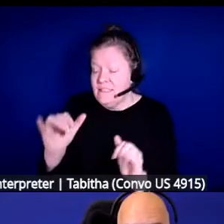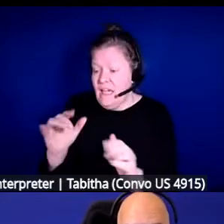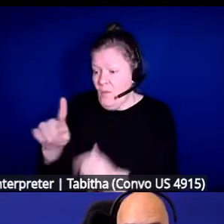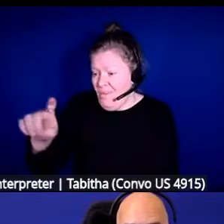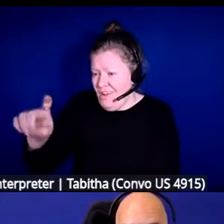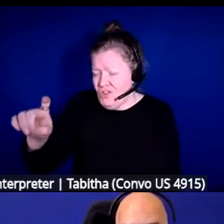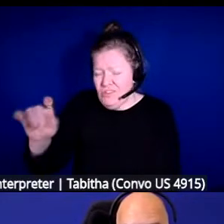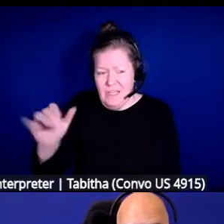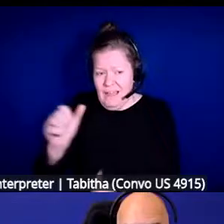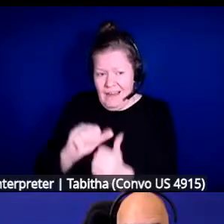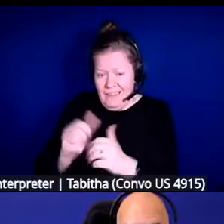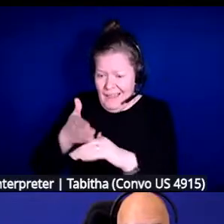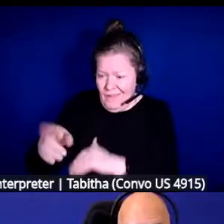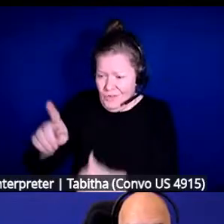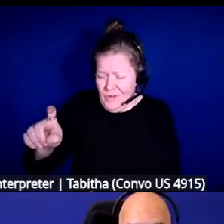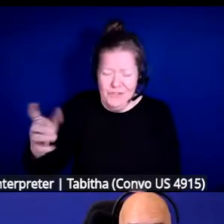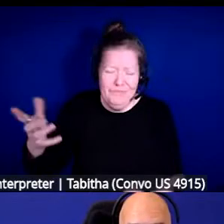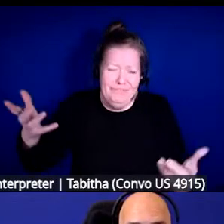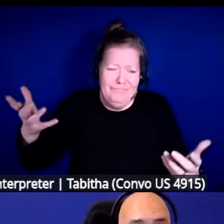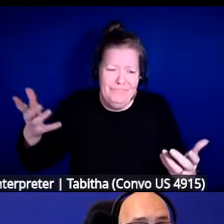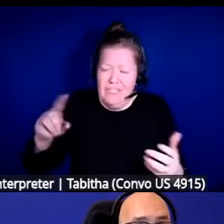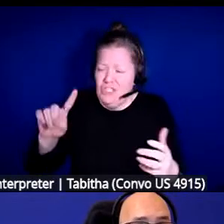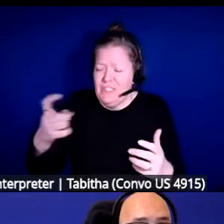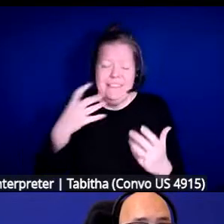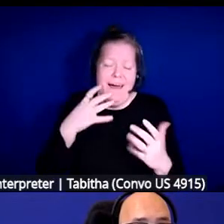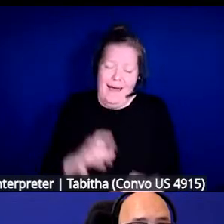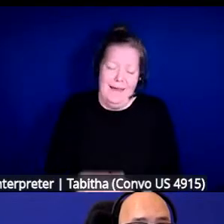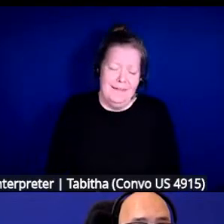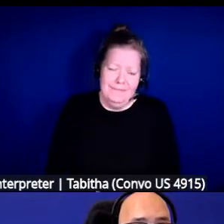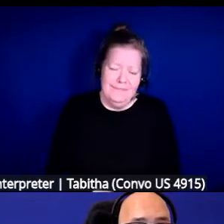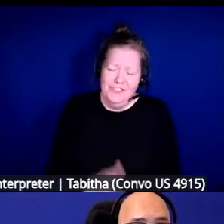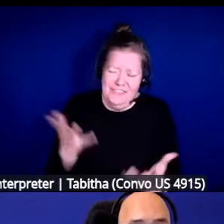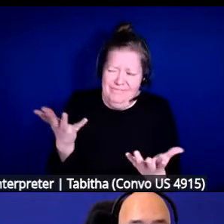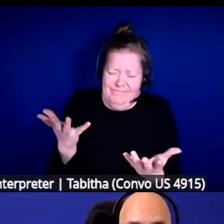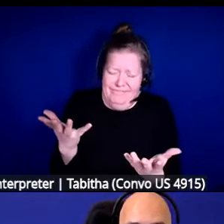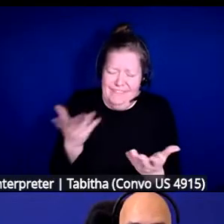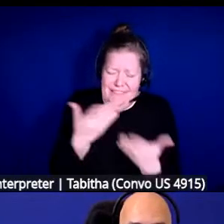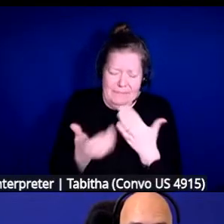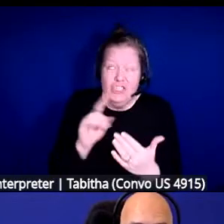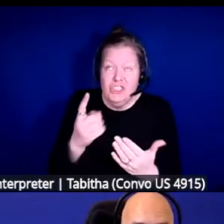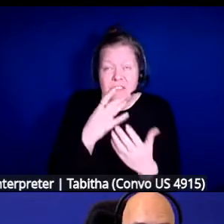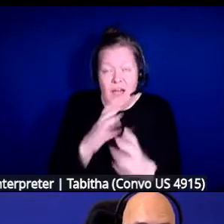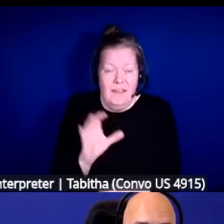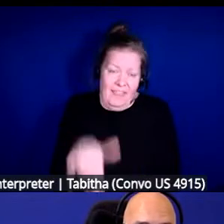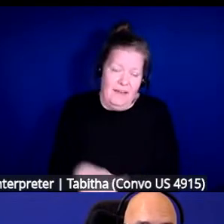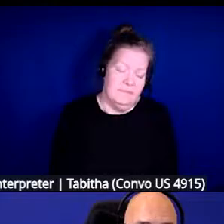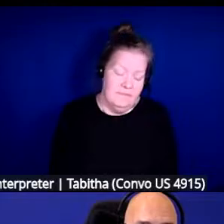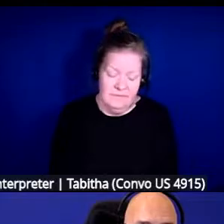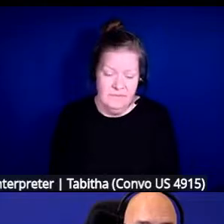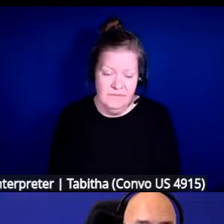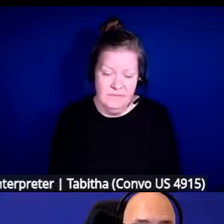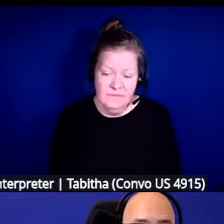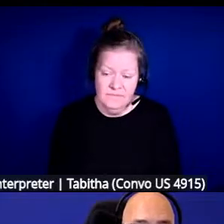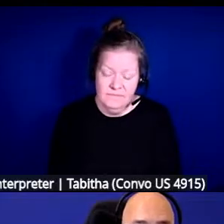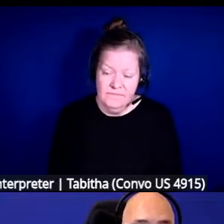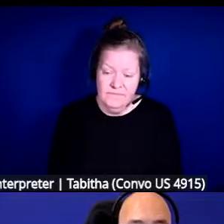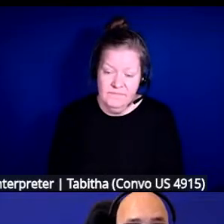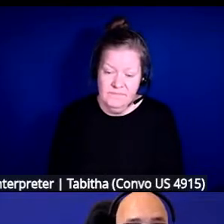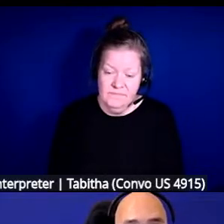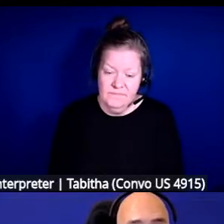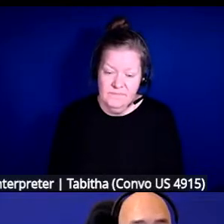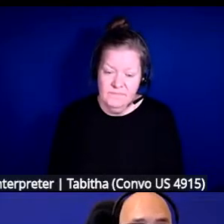just like anything after that. It's just hot. People just quit it. It's hot. There we go. And where are you from, Sharon, Keyword.